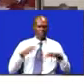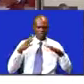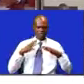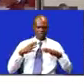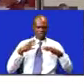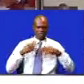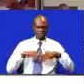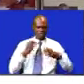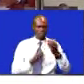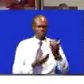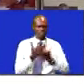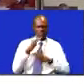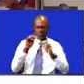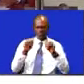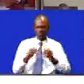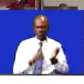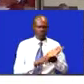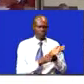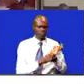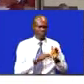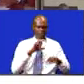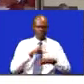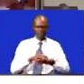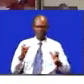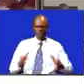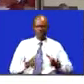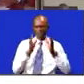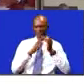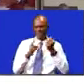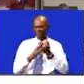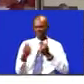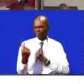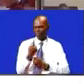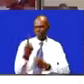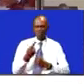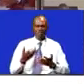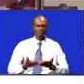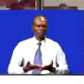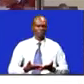jopith mag oduma yudo gunde 7 kende,